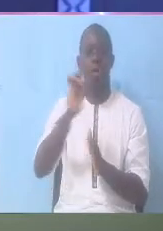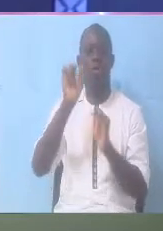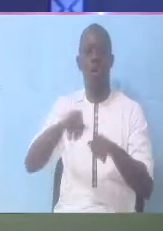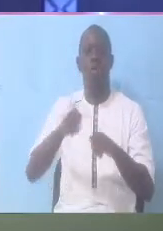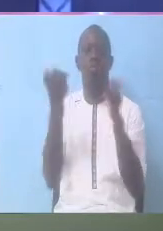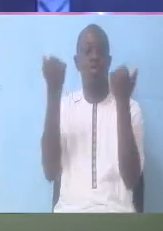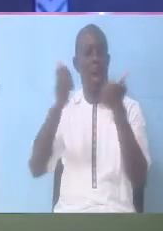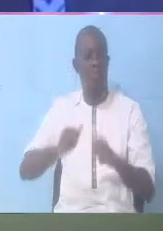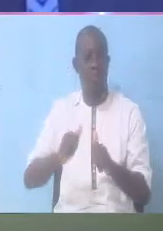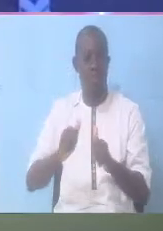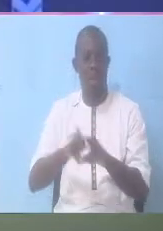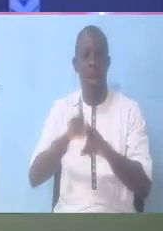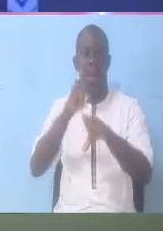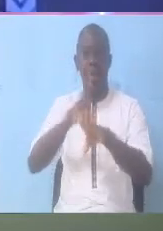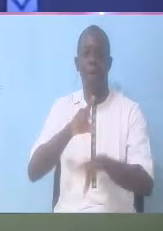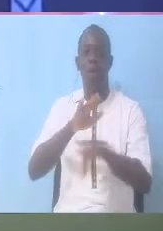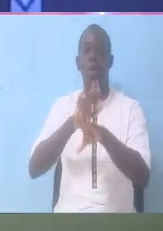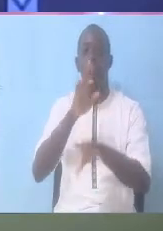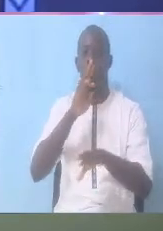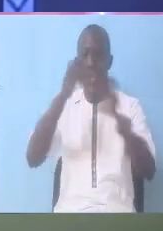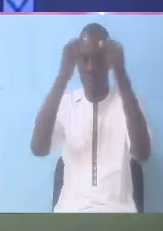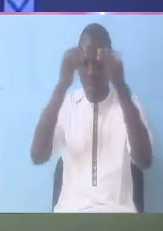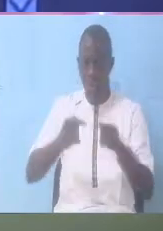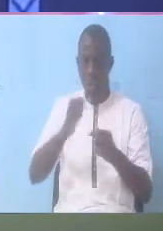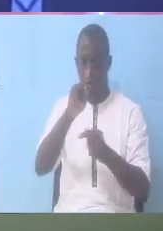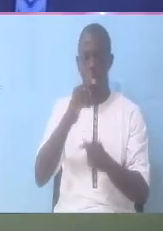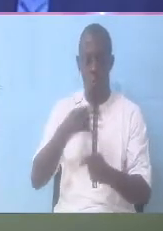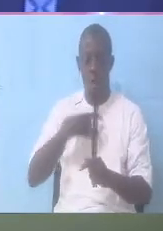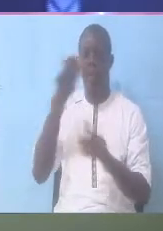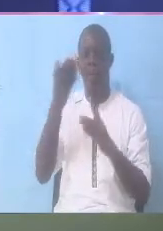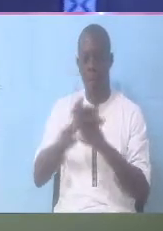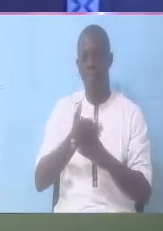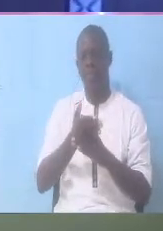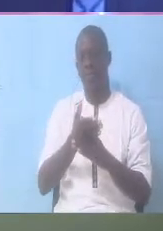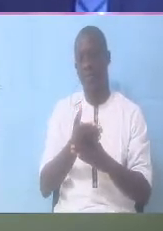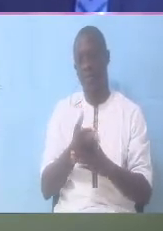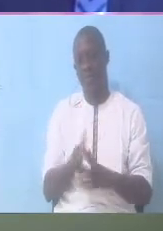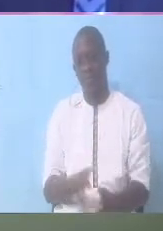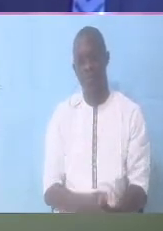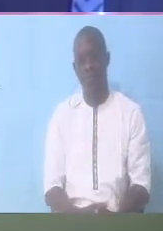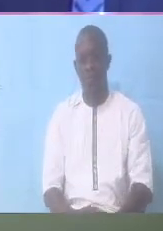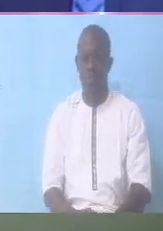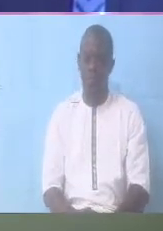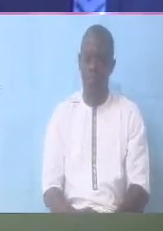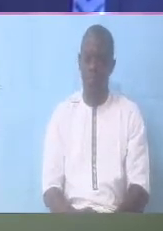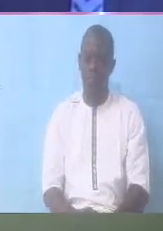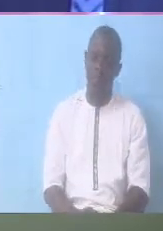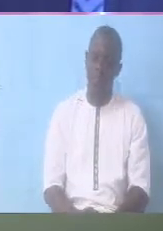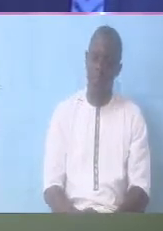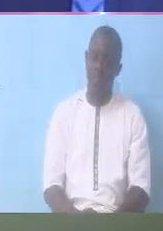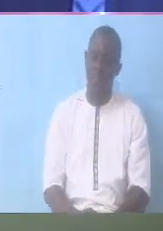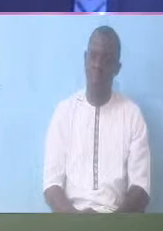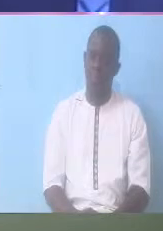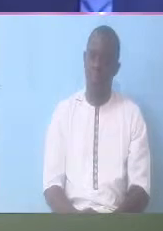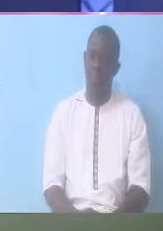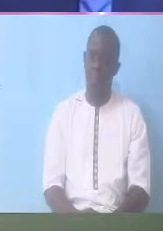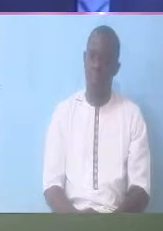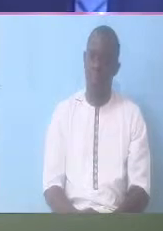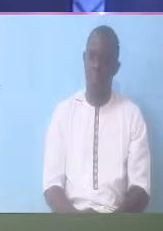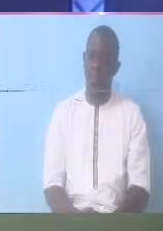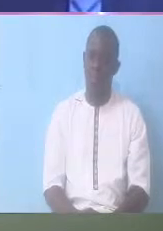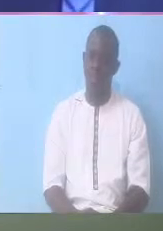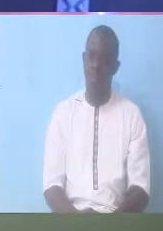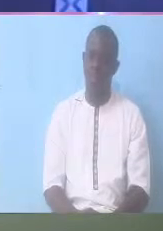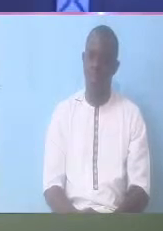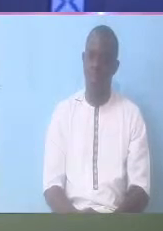ninga wala soro men ya lonko wol be fata ndu ya Jammela ya maroko tay fata wol do anin kilime ya lonko ye hamo wulinda kam pour ka fa bari anatna